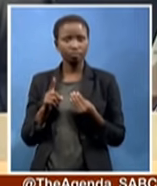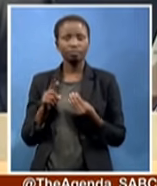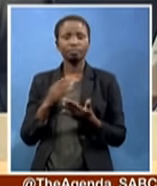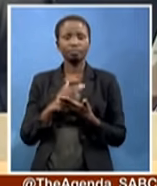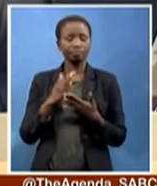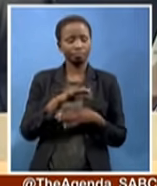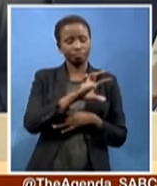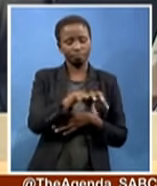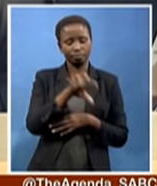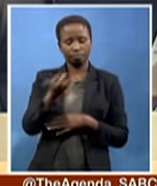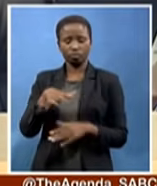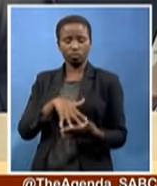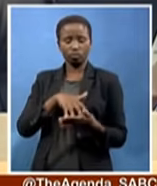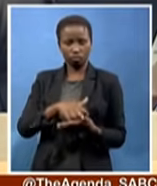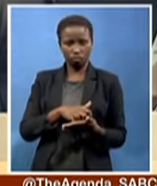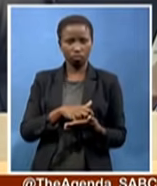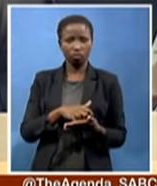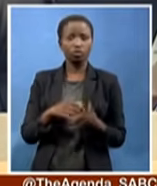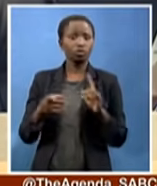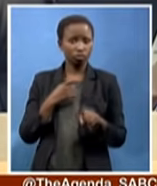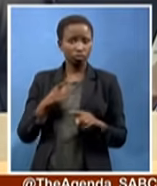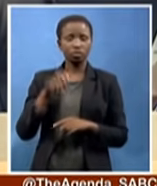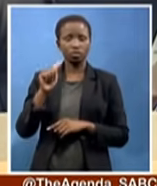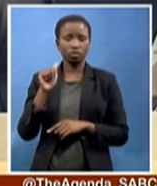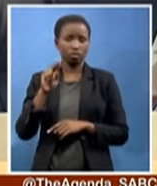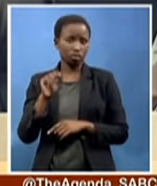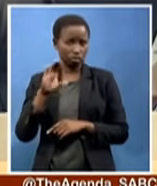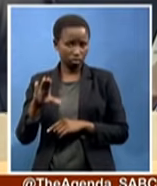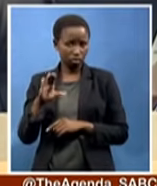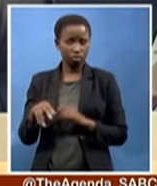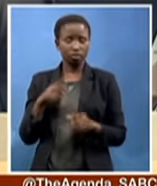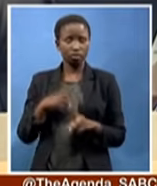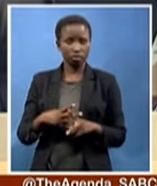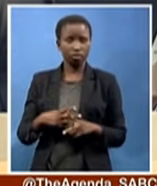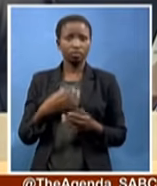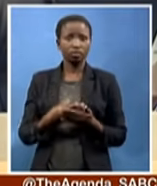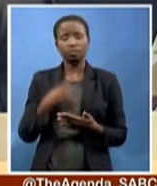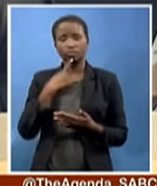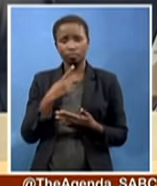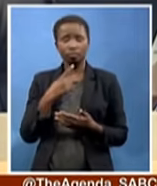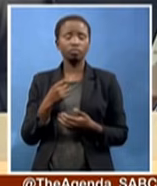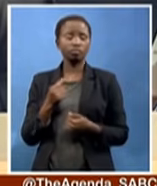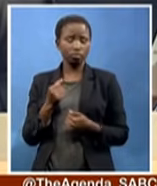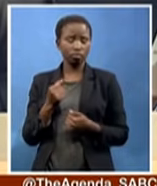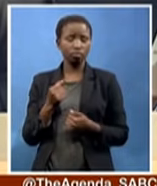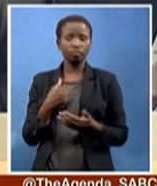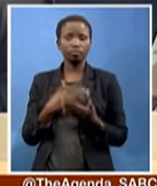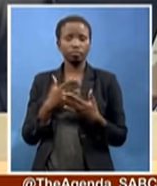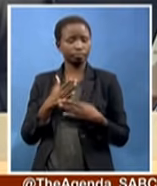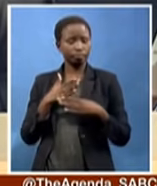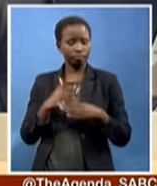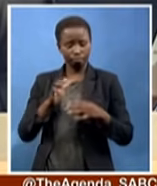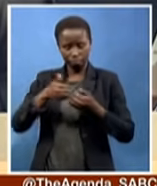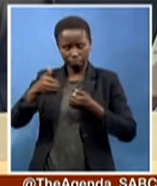also manifested itself with vote buying and gatekeeping, factionalism, and open conflict.